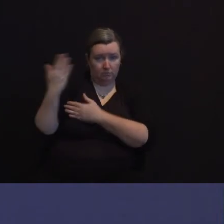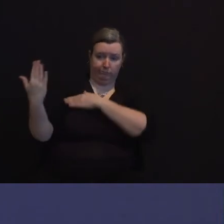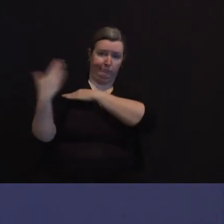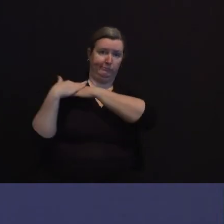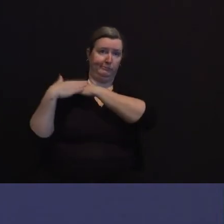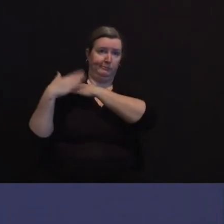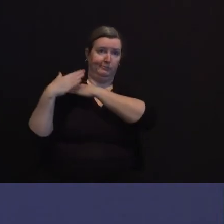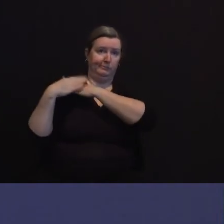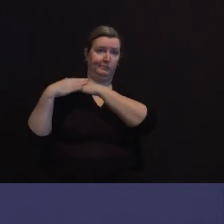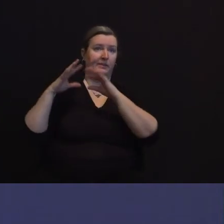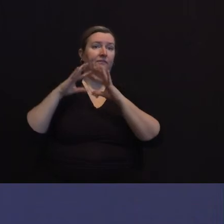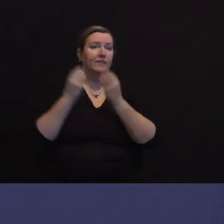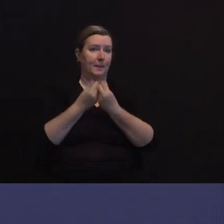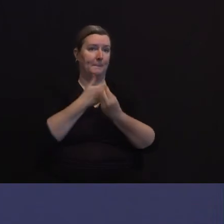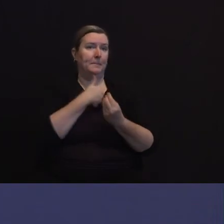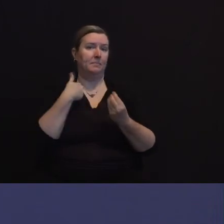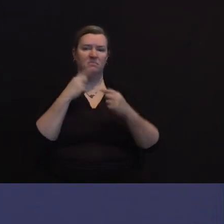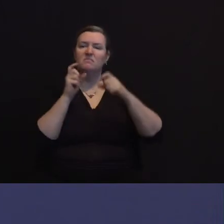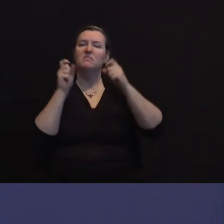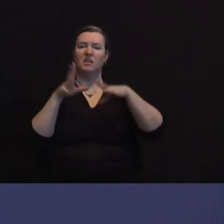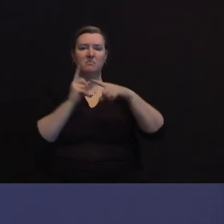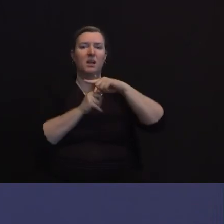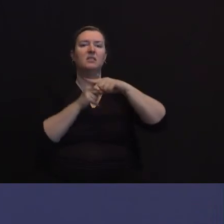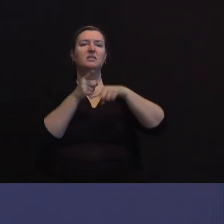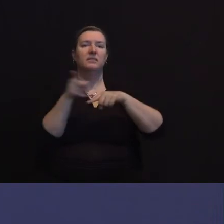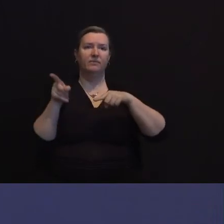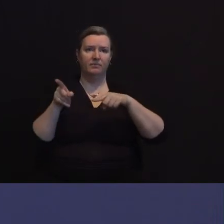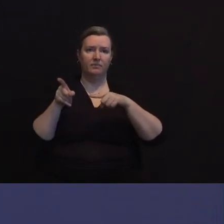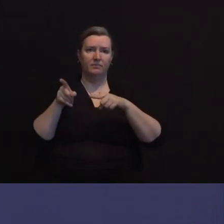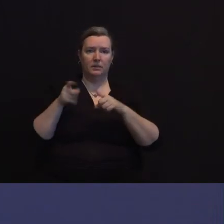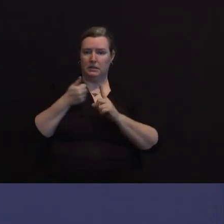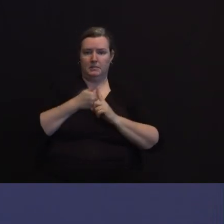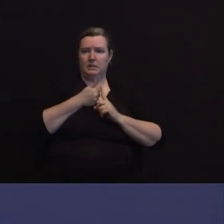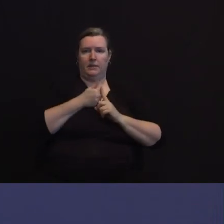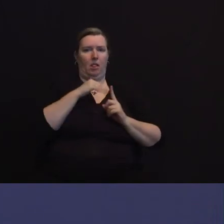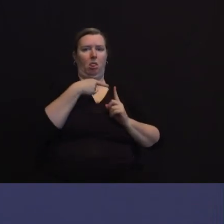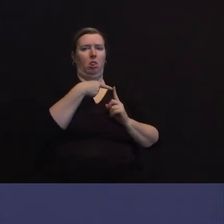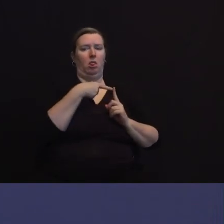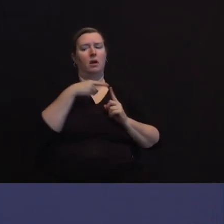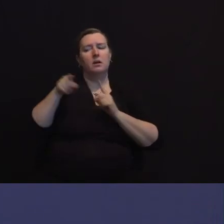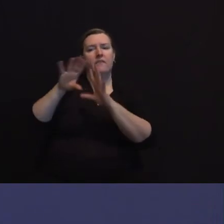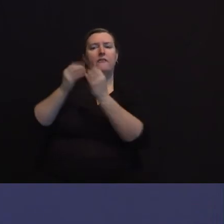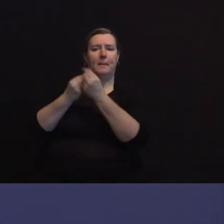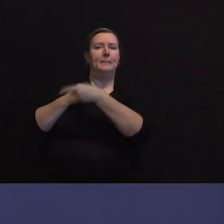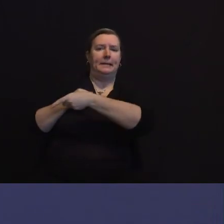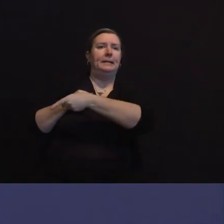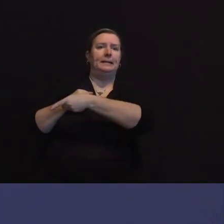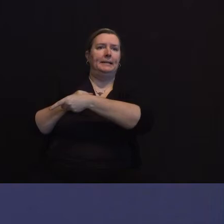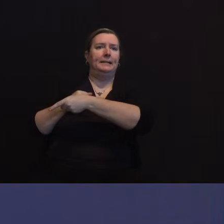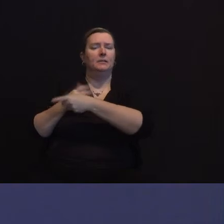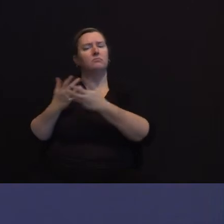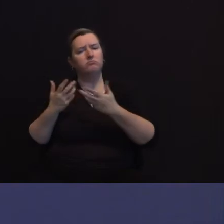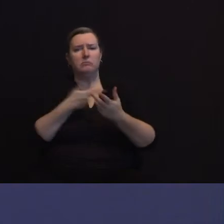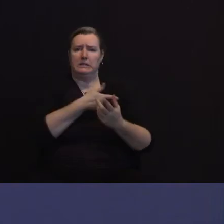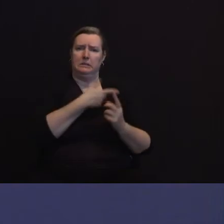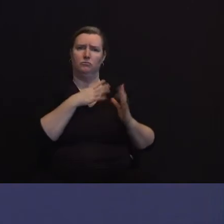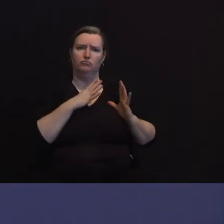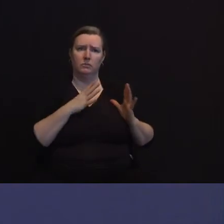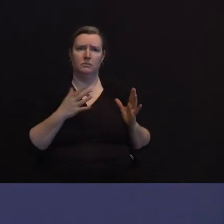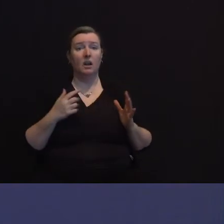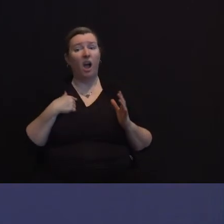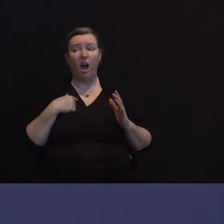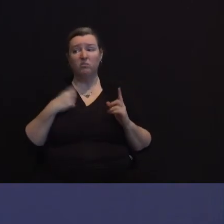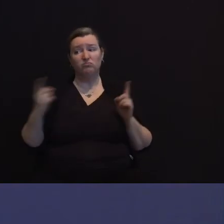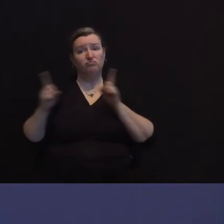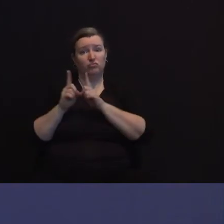I don't want to get into personal medical situations, but he was completely classy. We were with each other yesterday, but